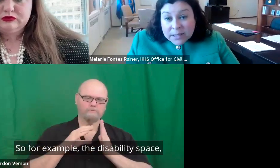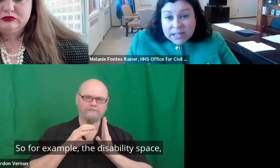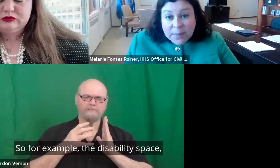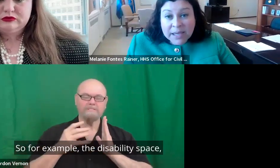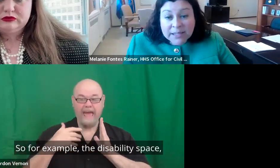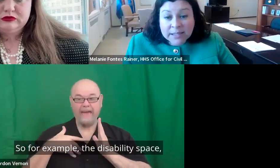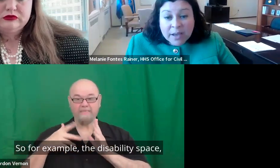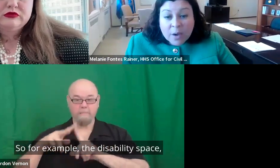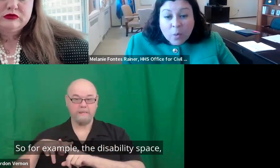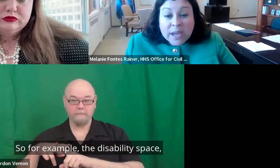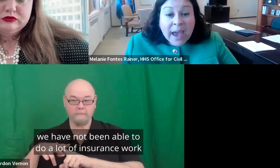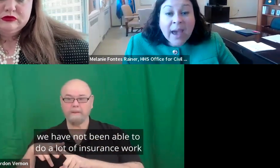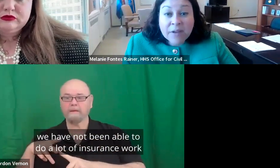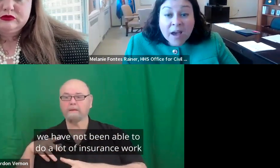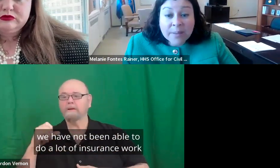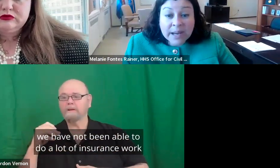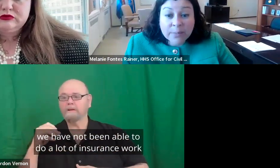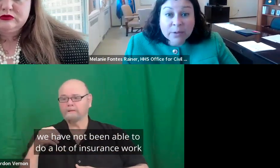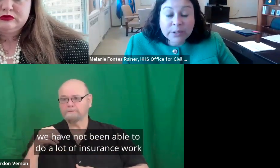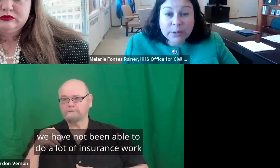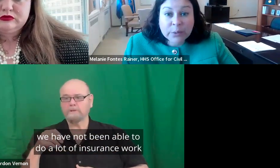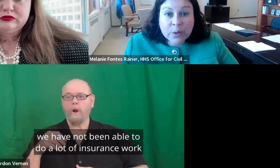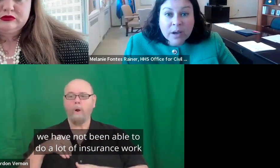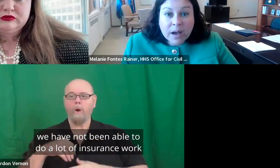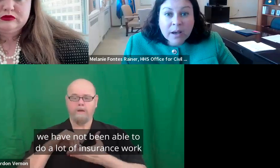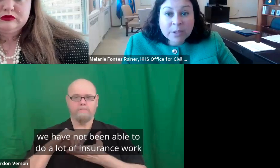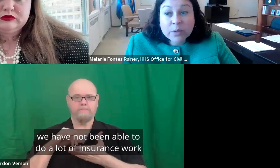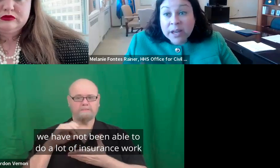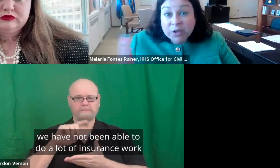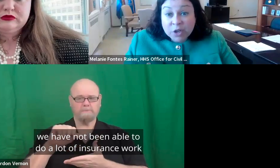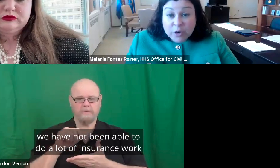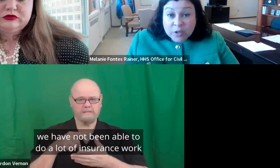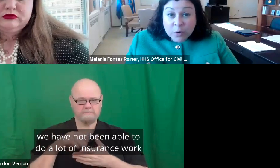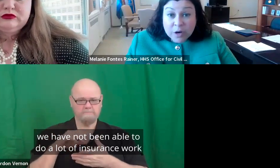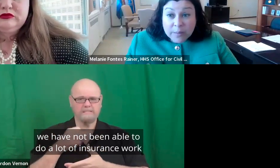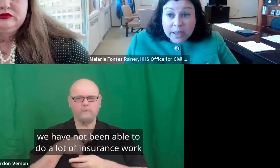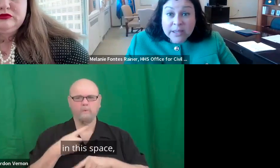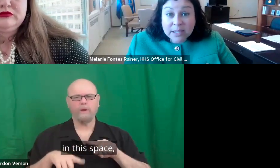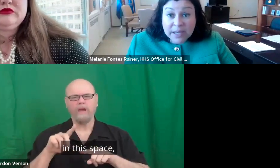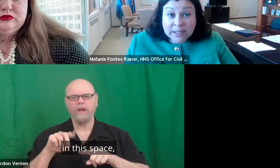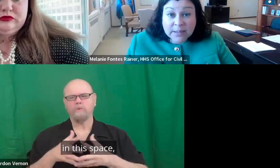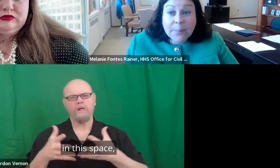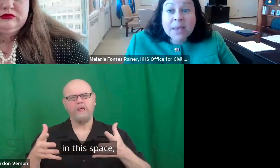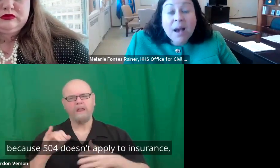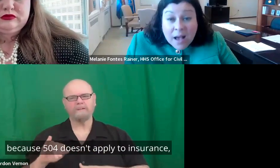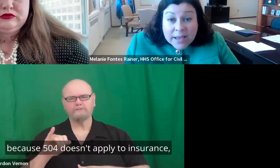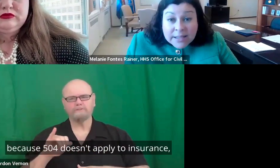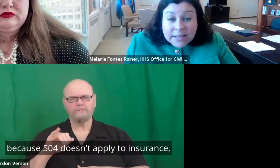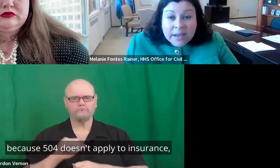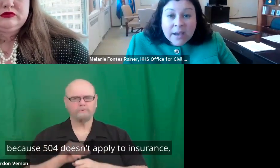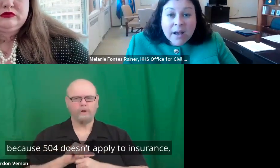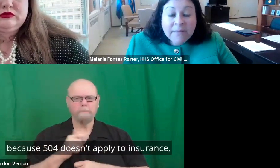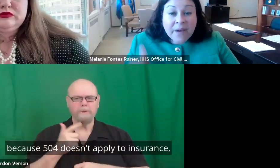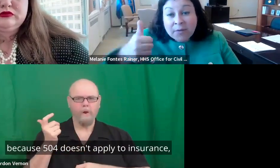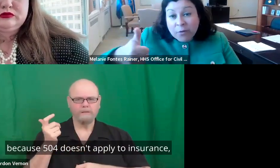in the disability space, we have not been able to do a lot of insurance work in this space